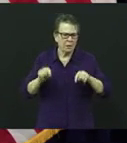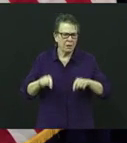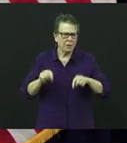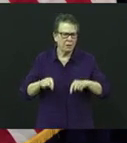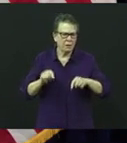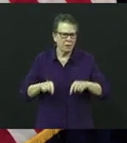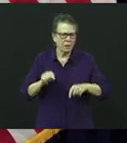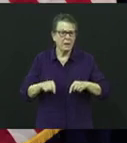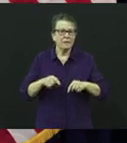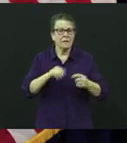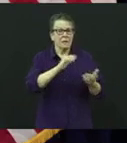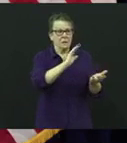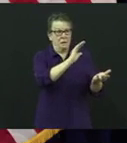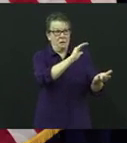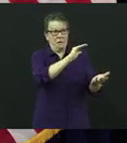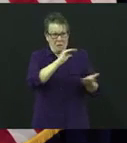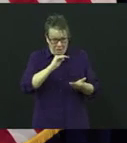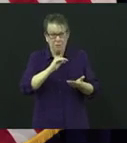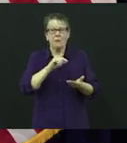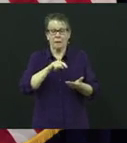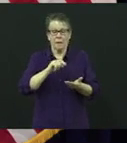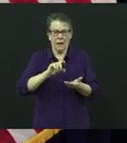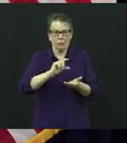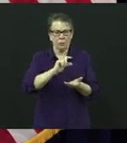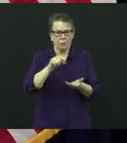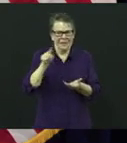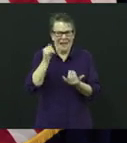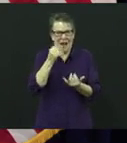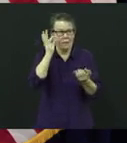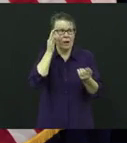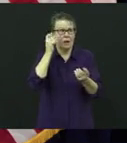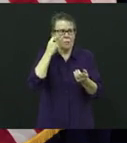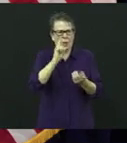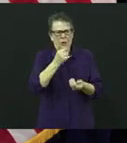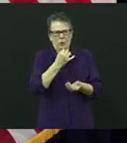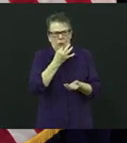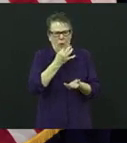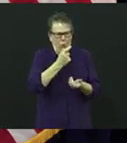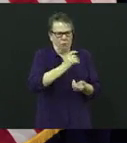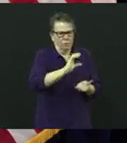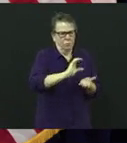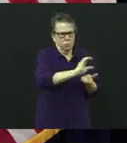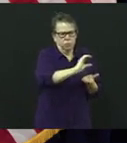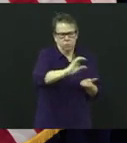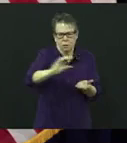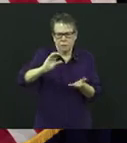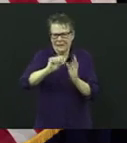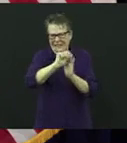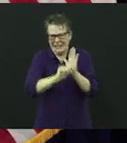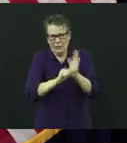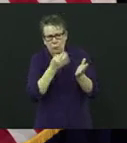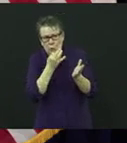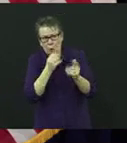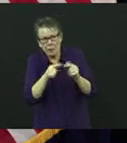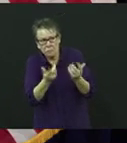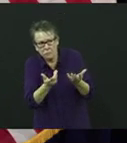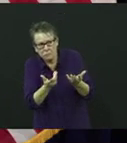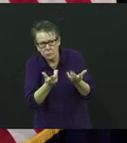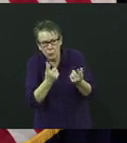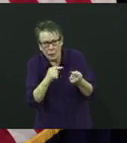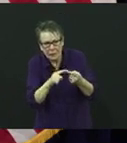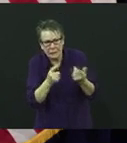keep burning up the phone lines to Washington to see this through. More on that in a couple of minutes. I cannot stress